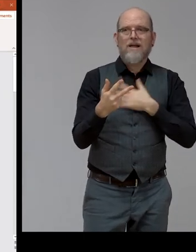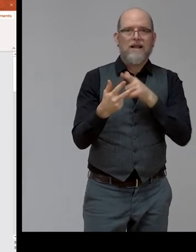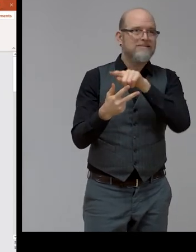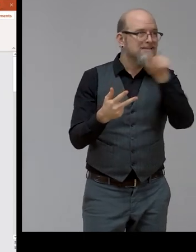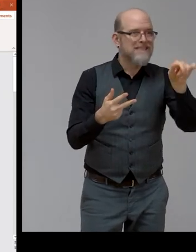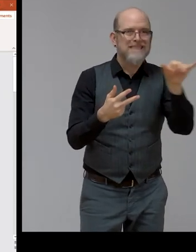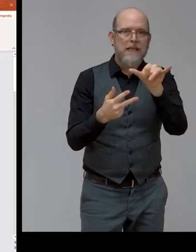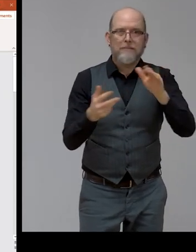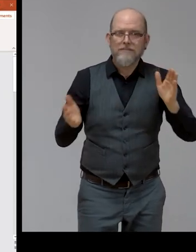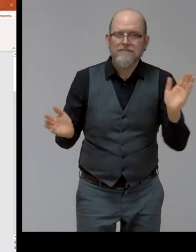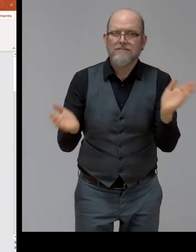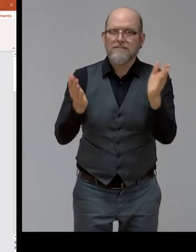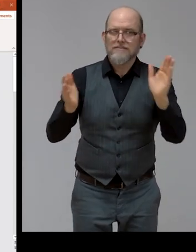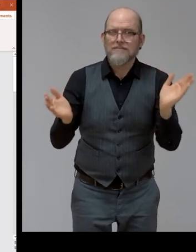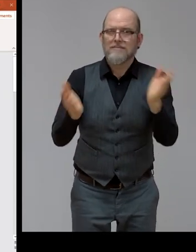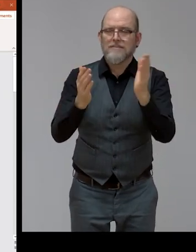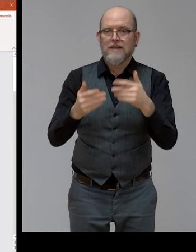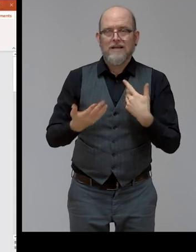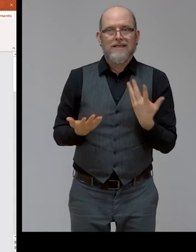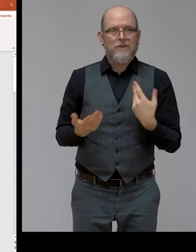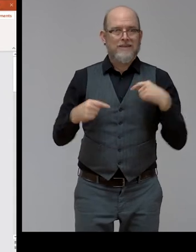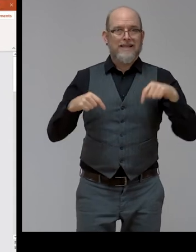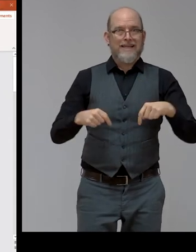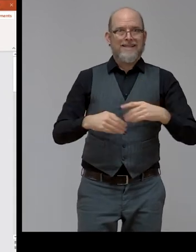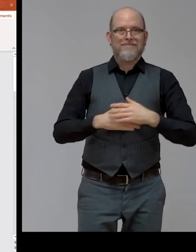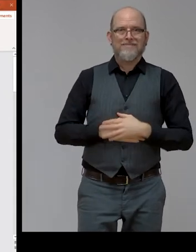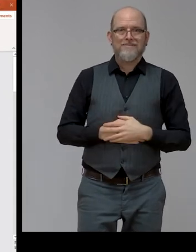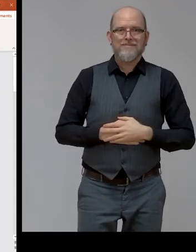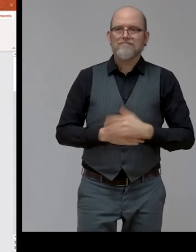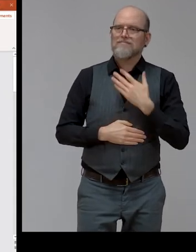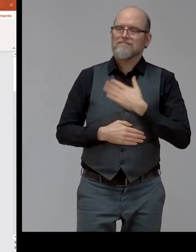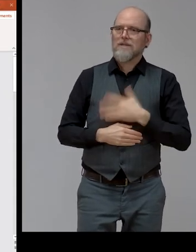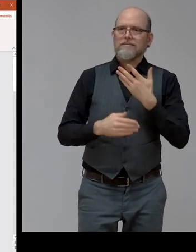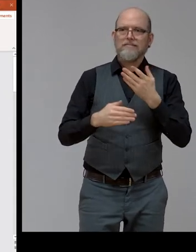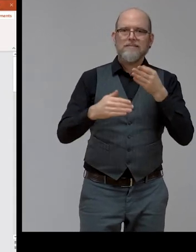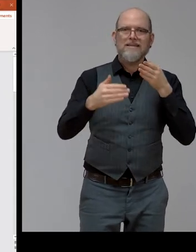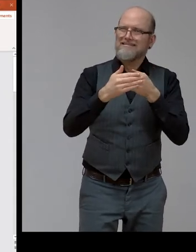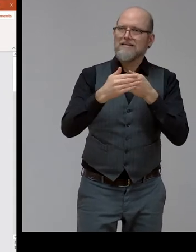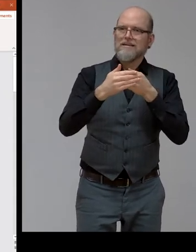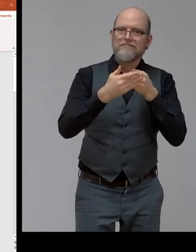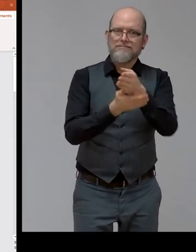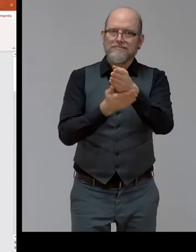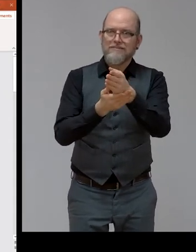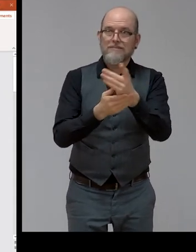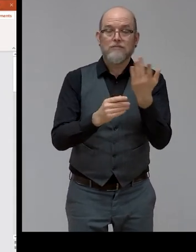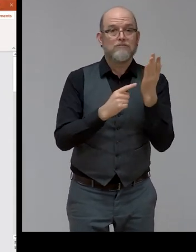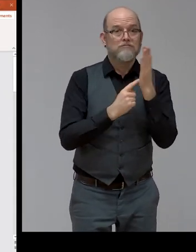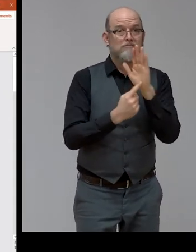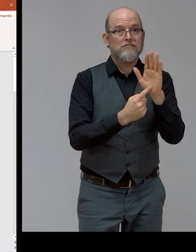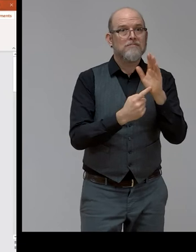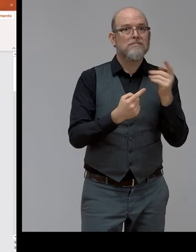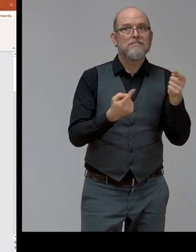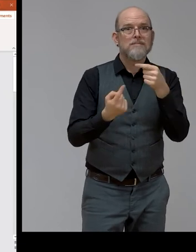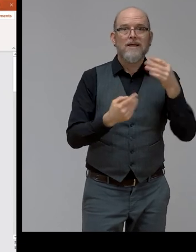here today, because we are wanting to break the barriers. So today's presentation is about not French history, but it's about